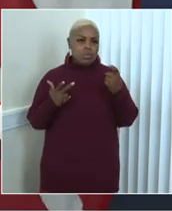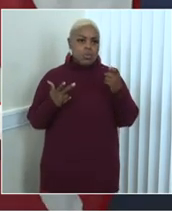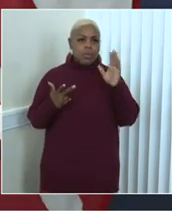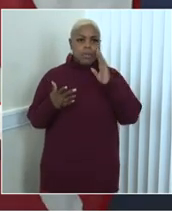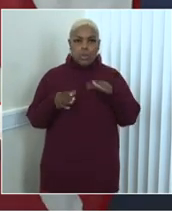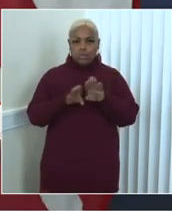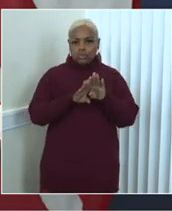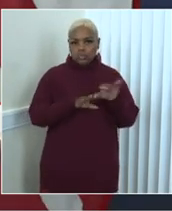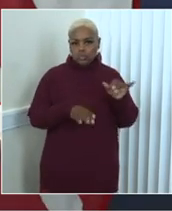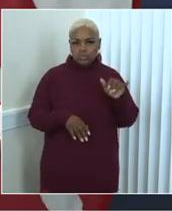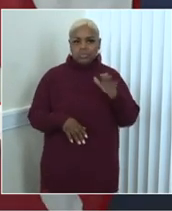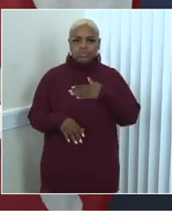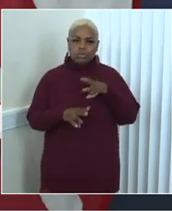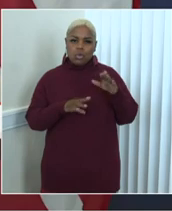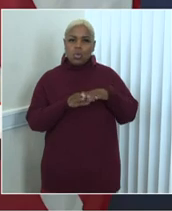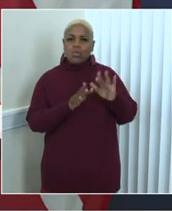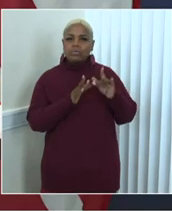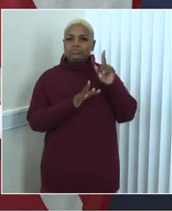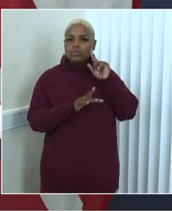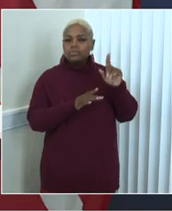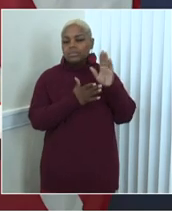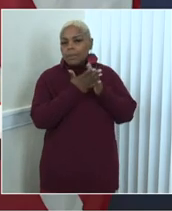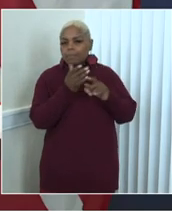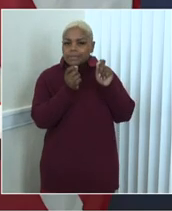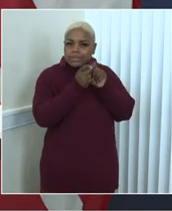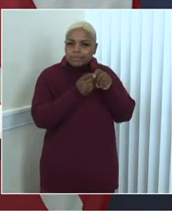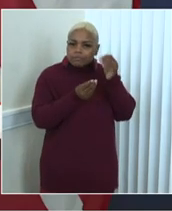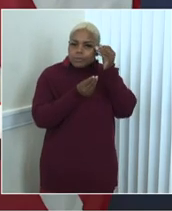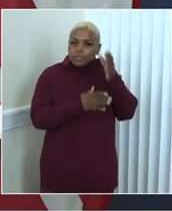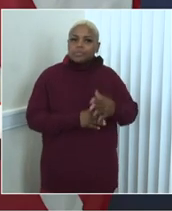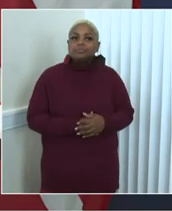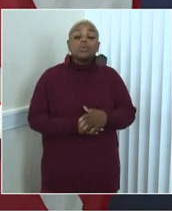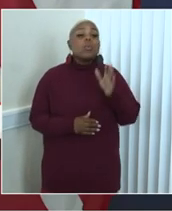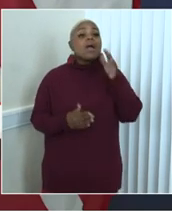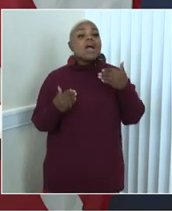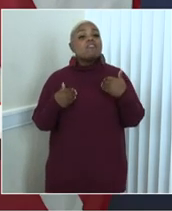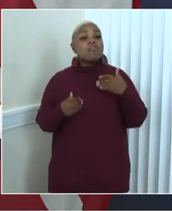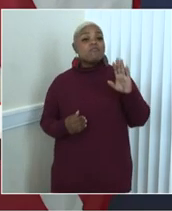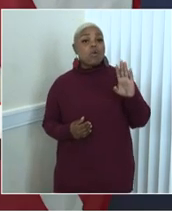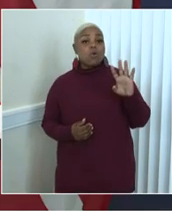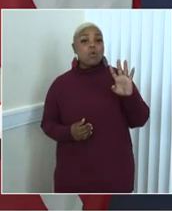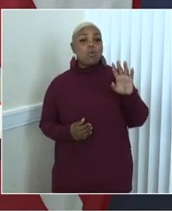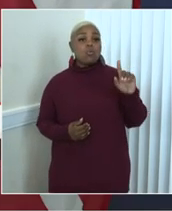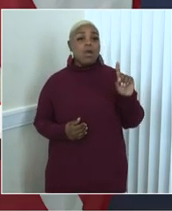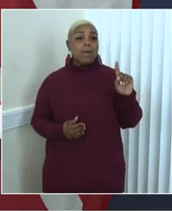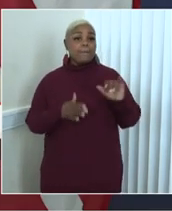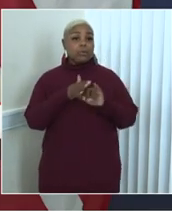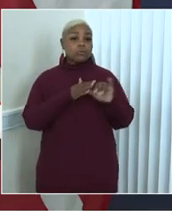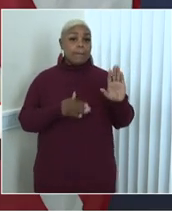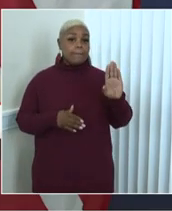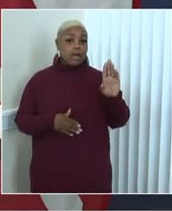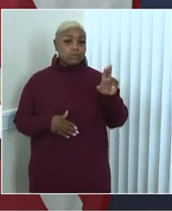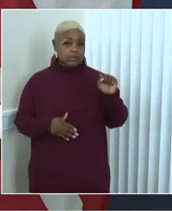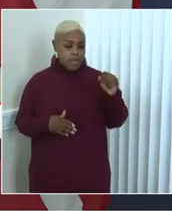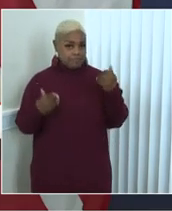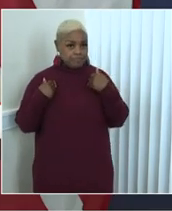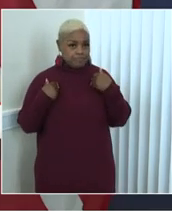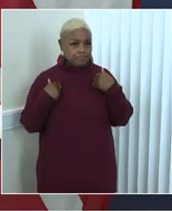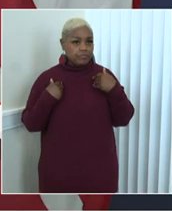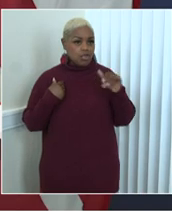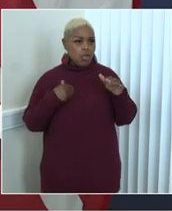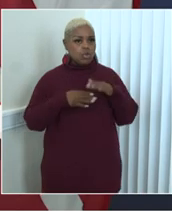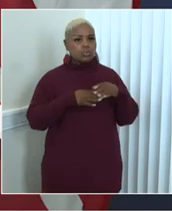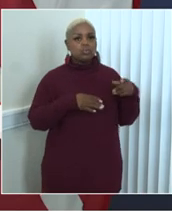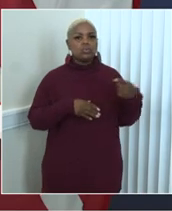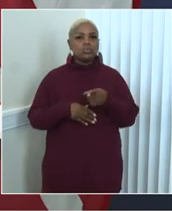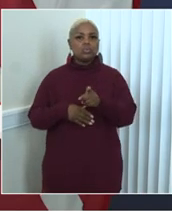accessible through other entrances. We'll also have 41 Metro bus routes on detour because of an inaugural activities, and